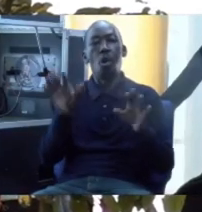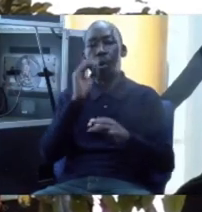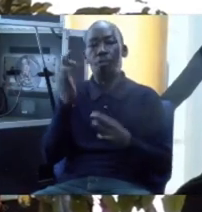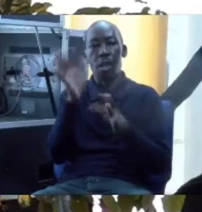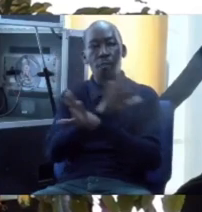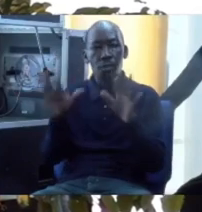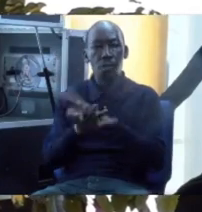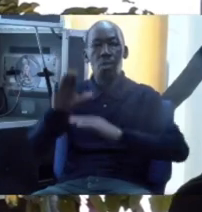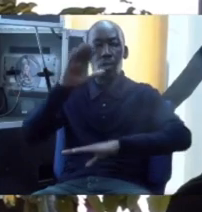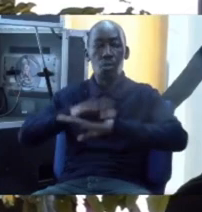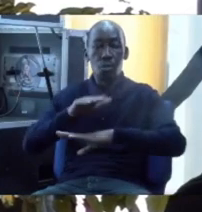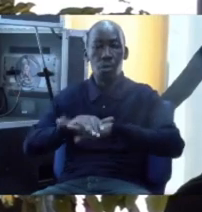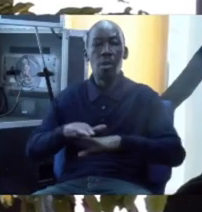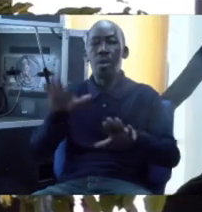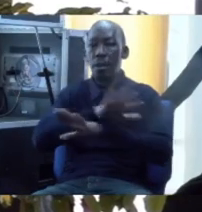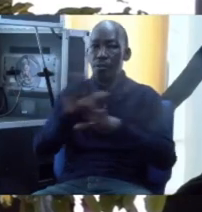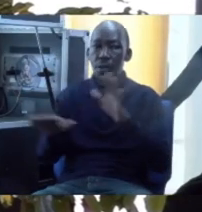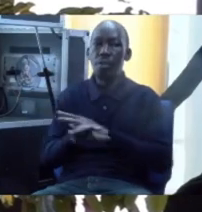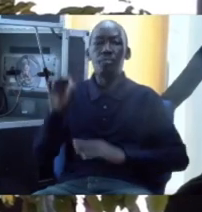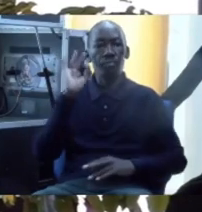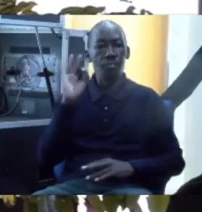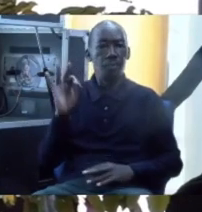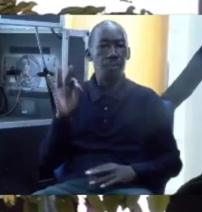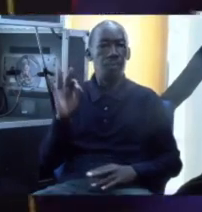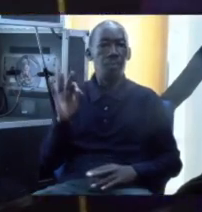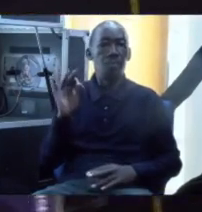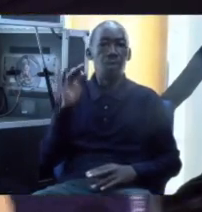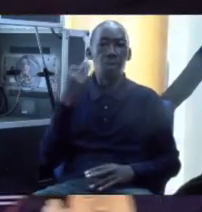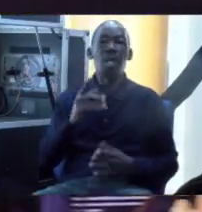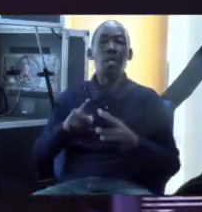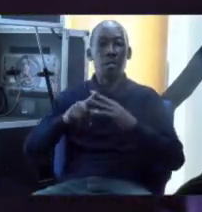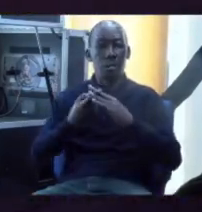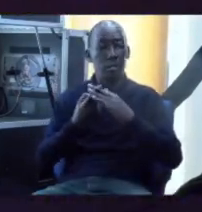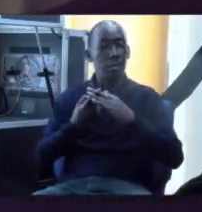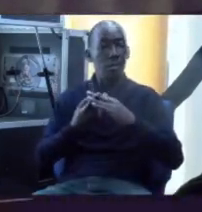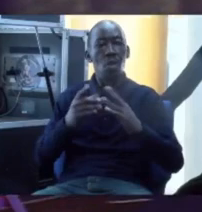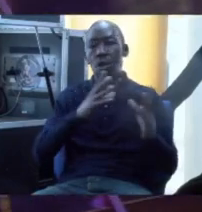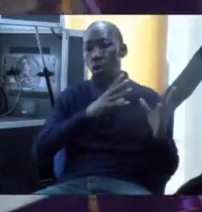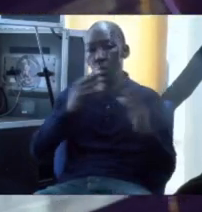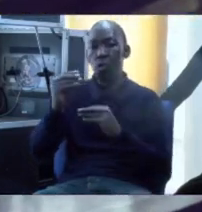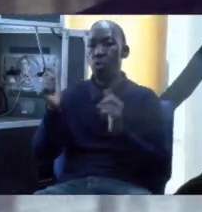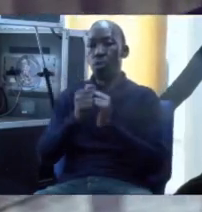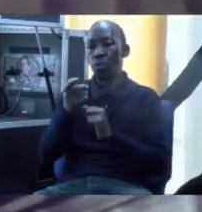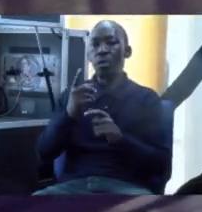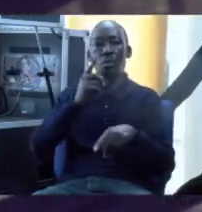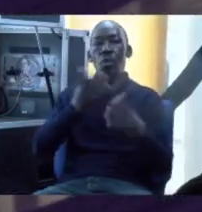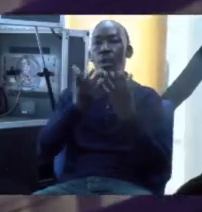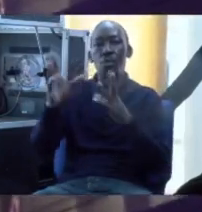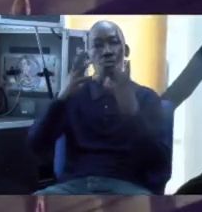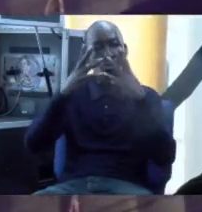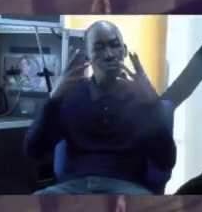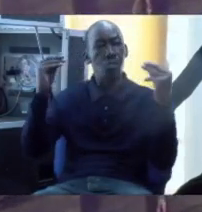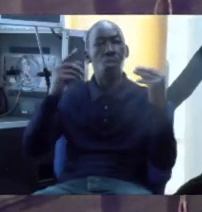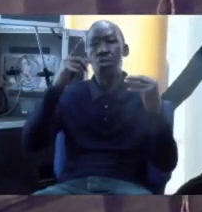good, everything fantastic, kila kitu cha ajabu, may that source ebu hiyo go with you wherever you go. Nawe you go